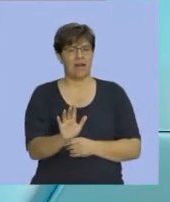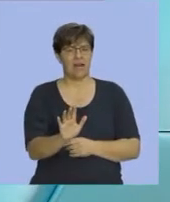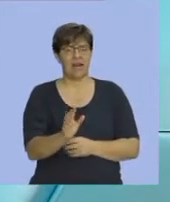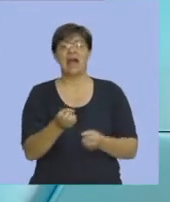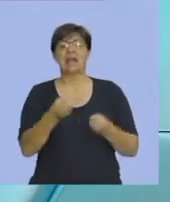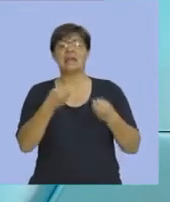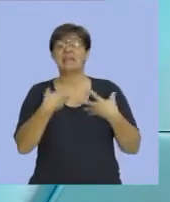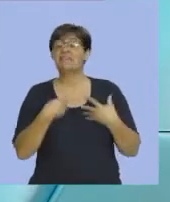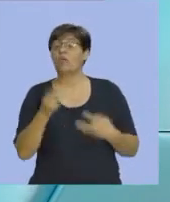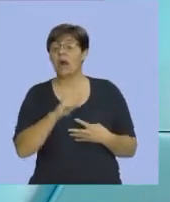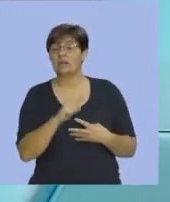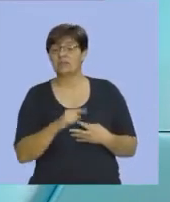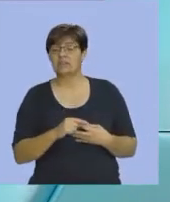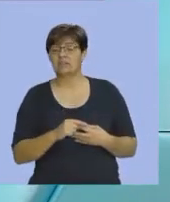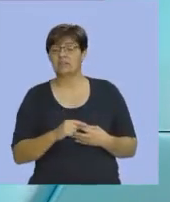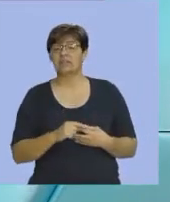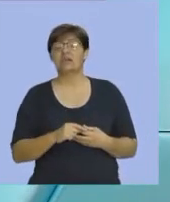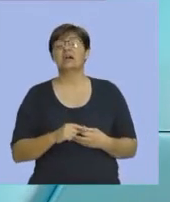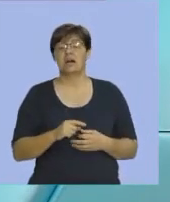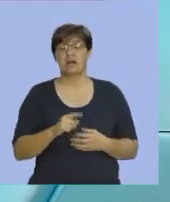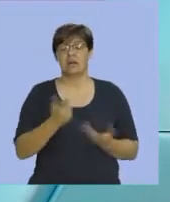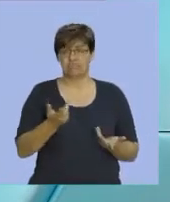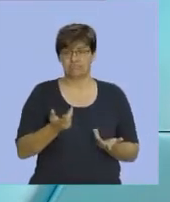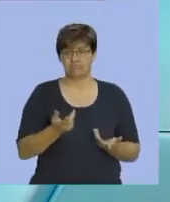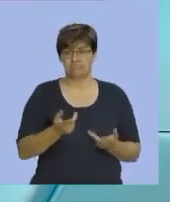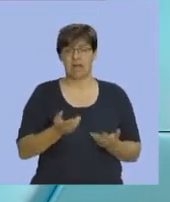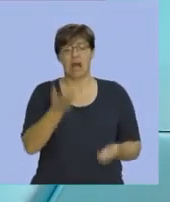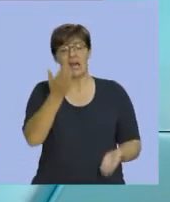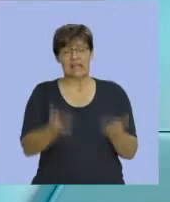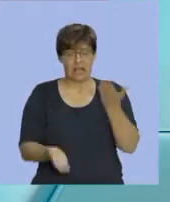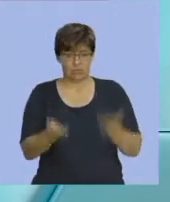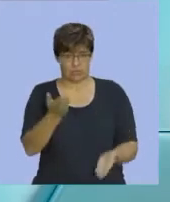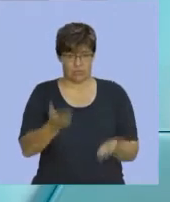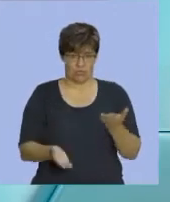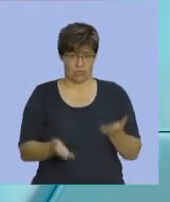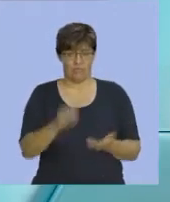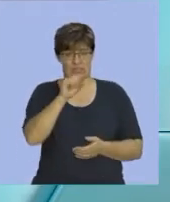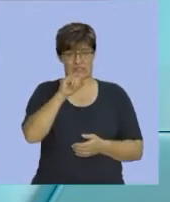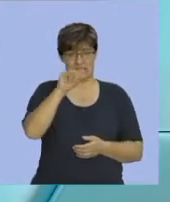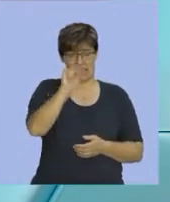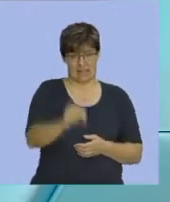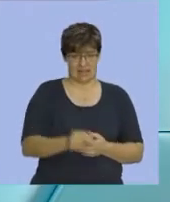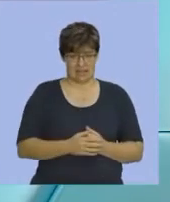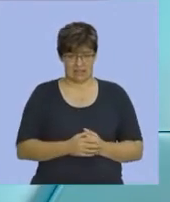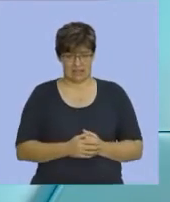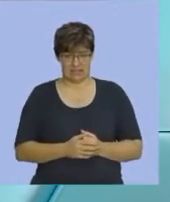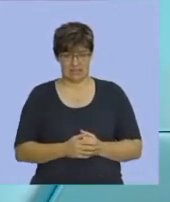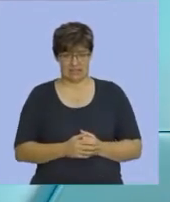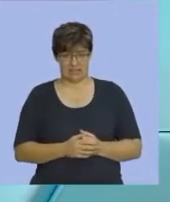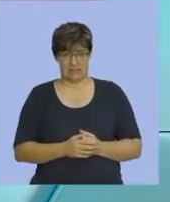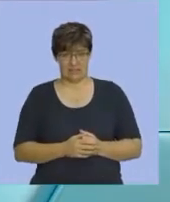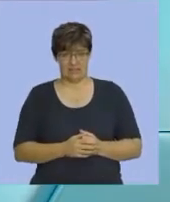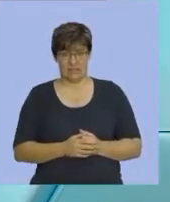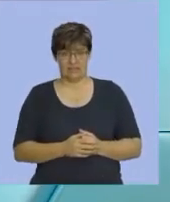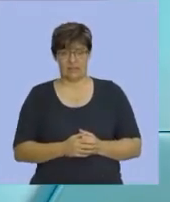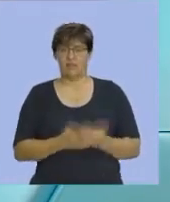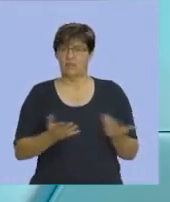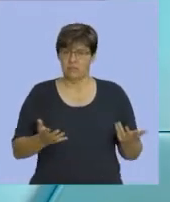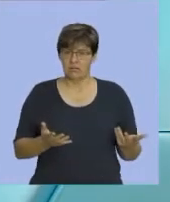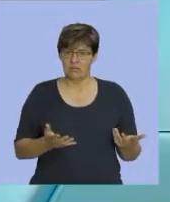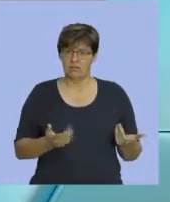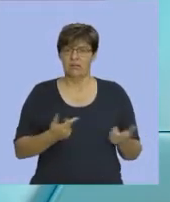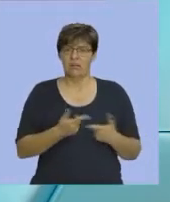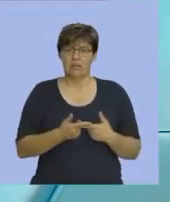saying give me what is the definition in terms of the ratio of sine. meaning according to